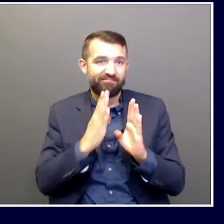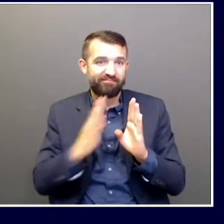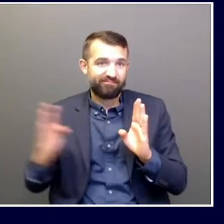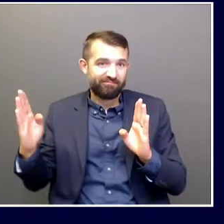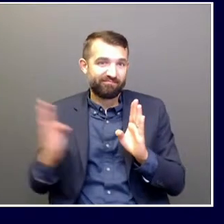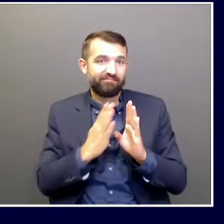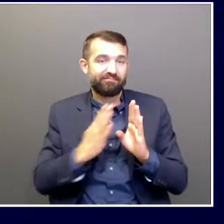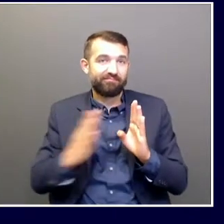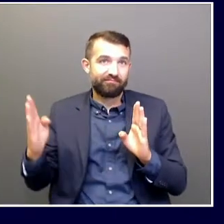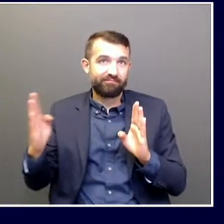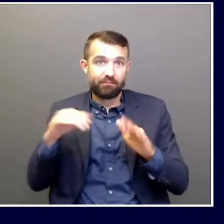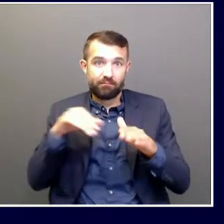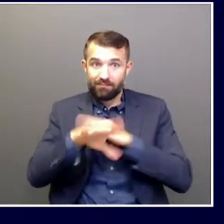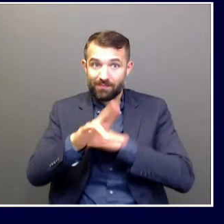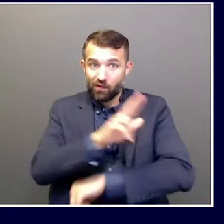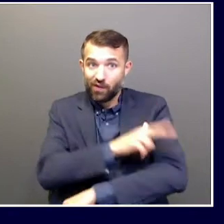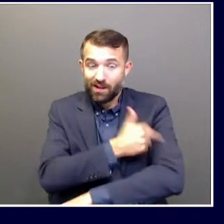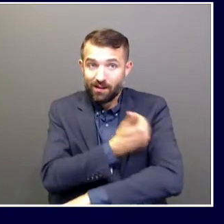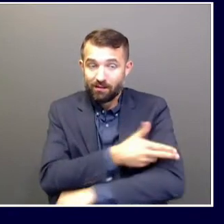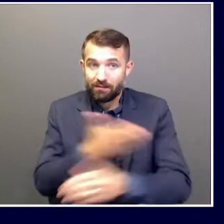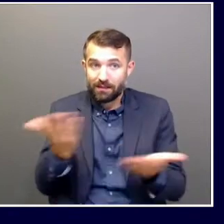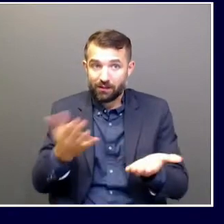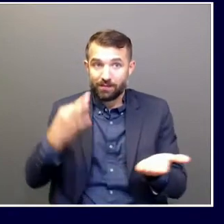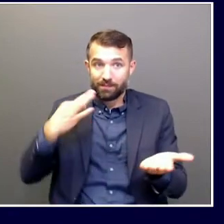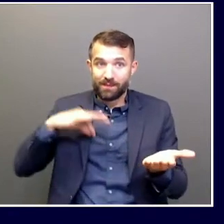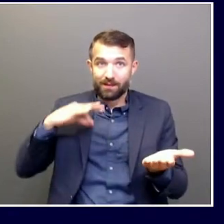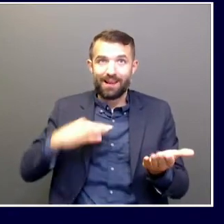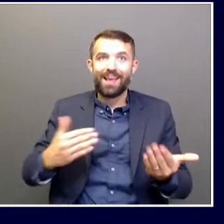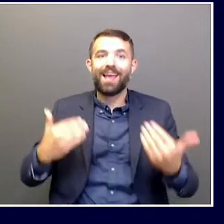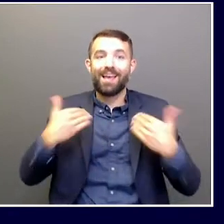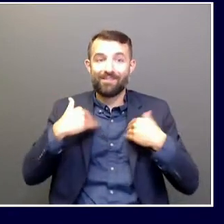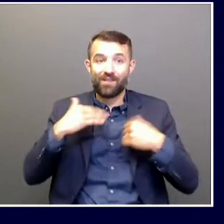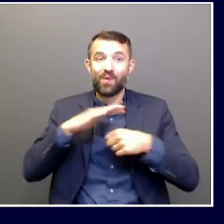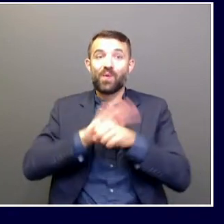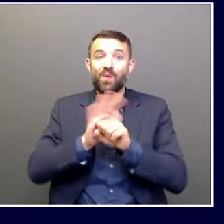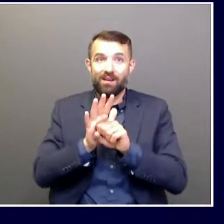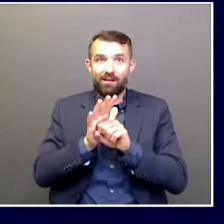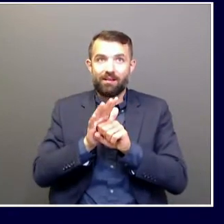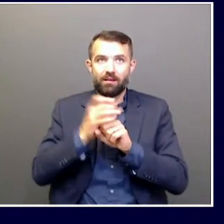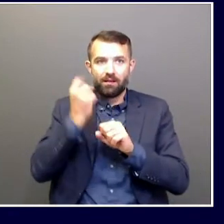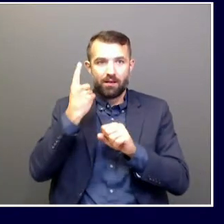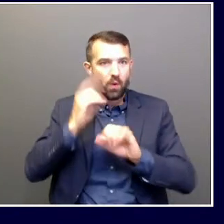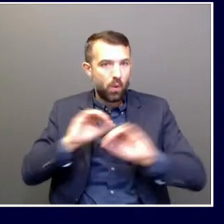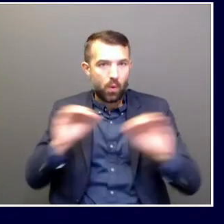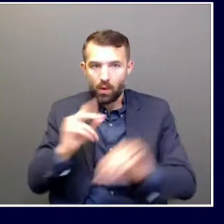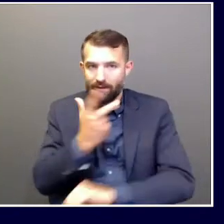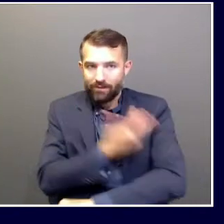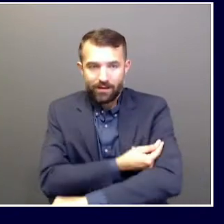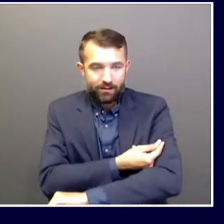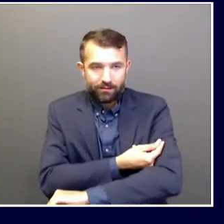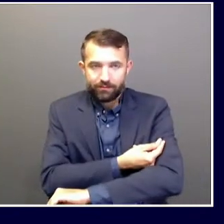the hospital in Maine with COVID-19 not being fully vaccinated.